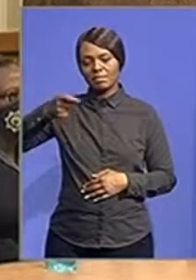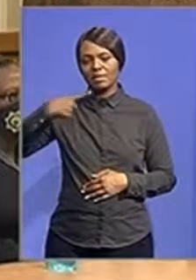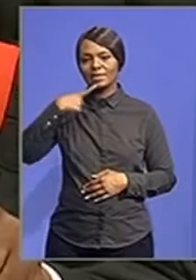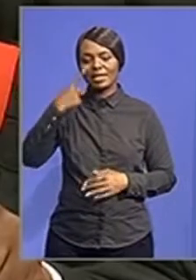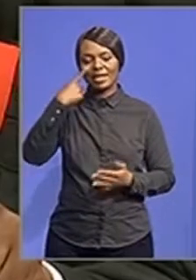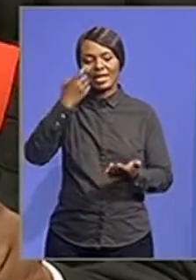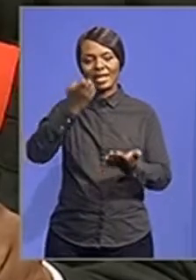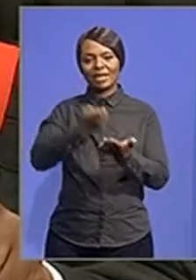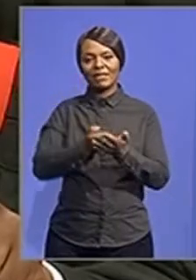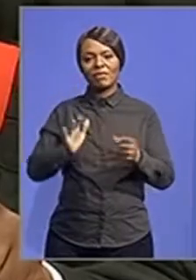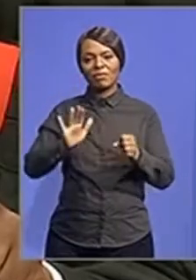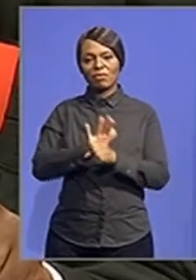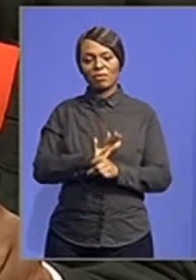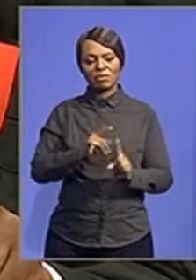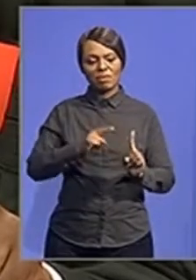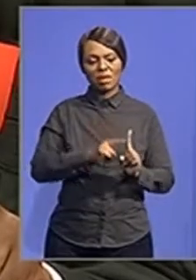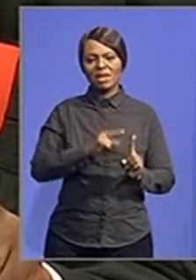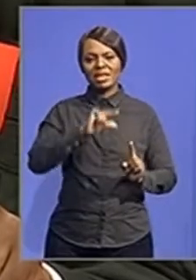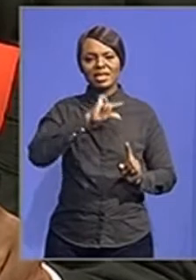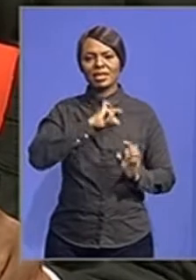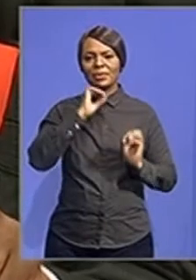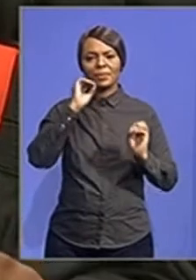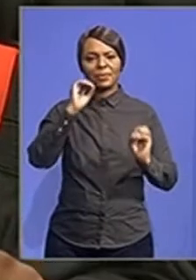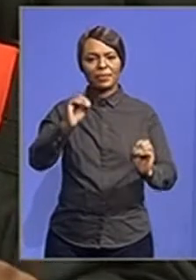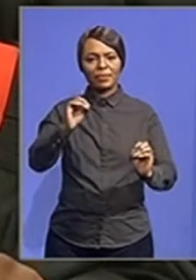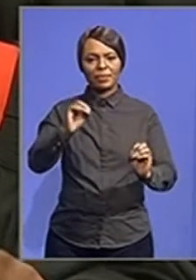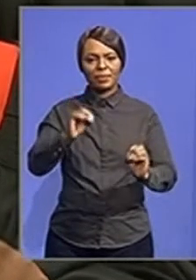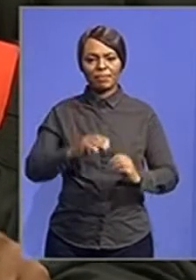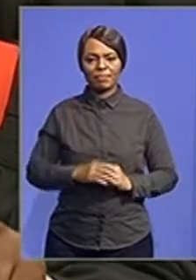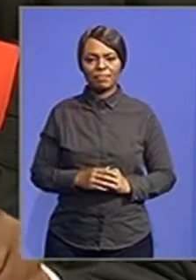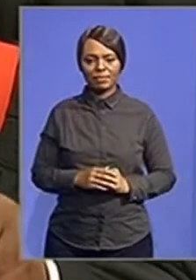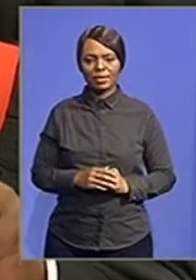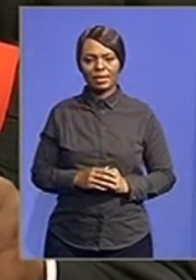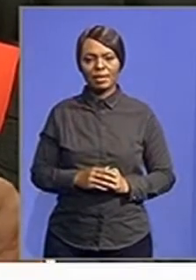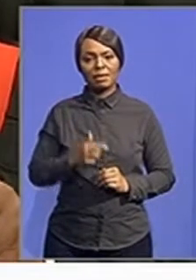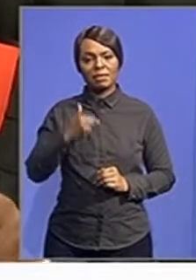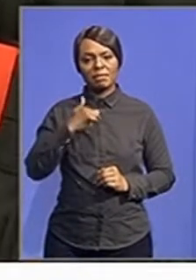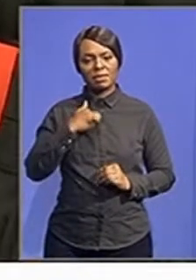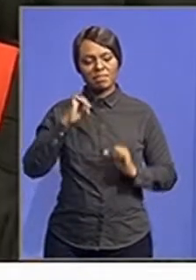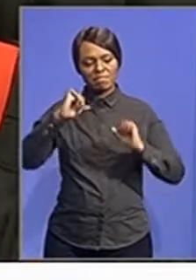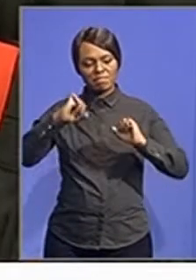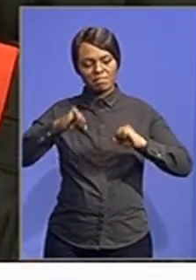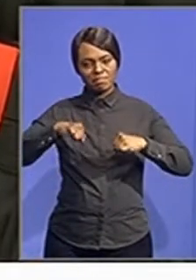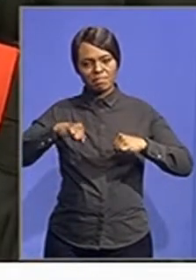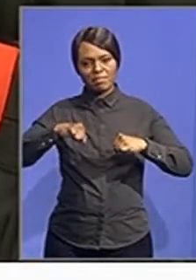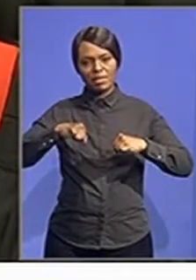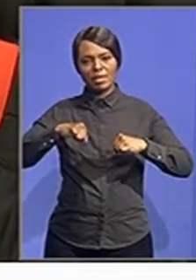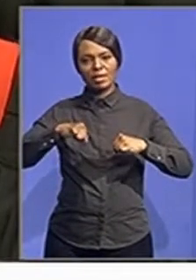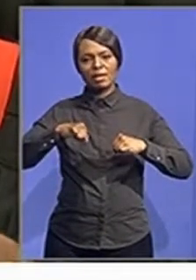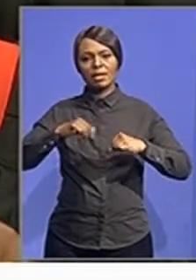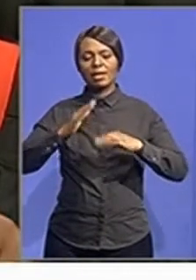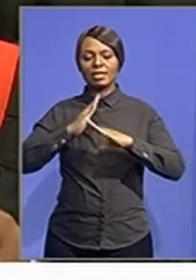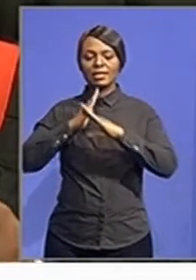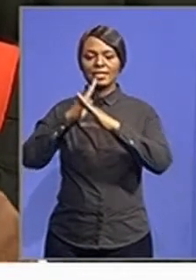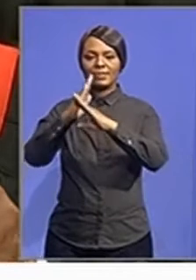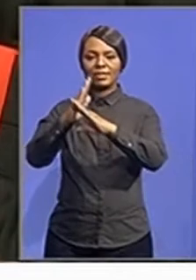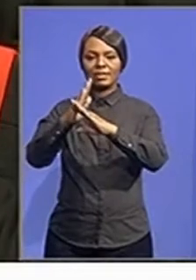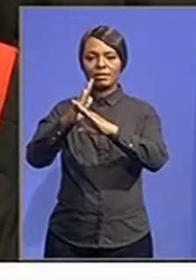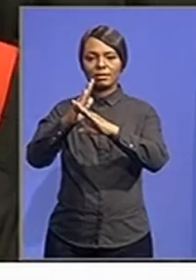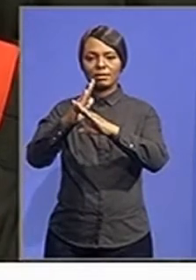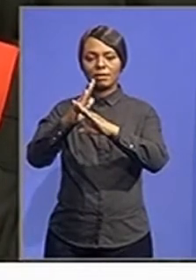bo bontshang Modise a le molato. I agree with the defense that